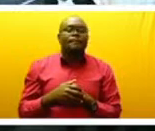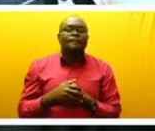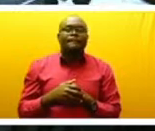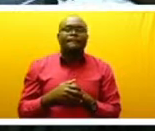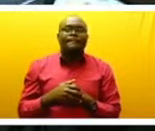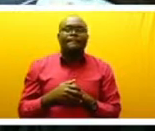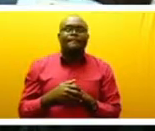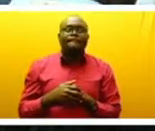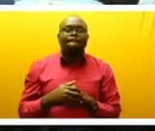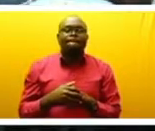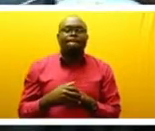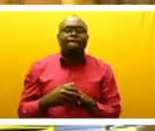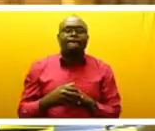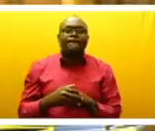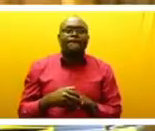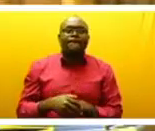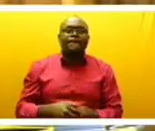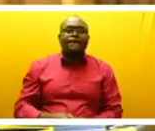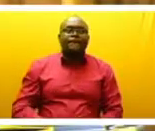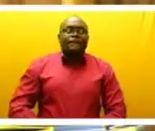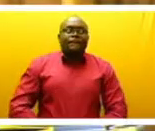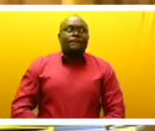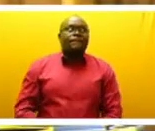court. Thank you.